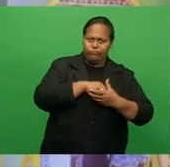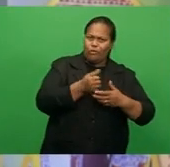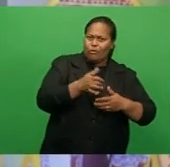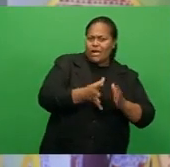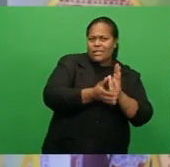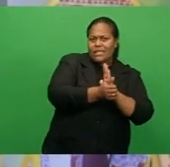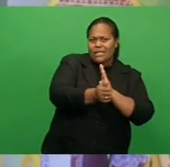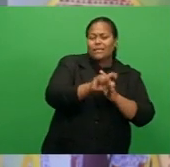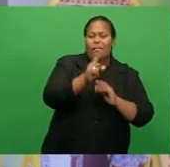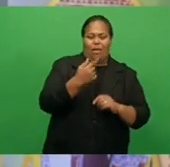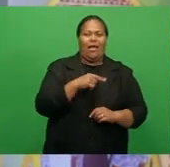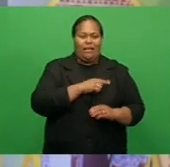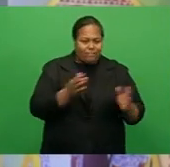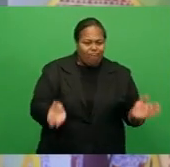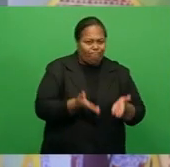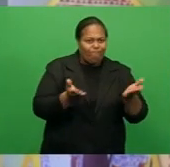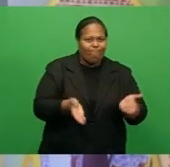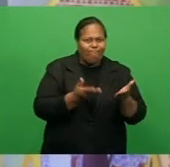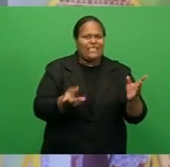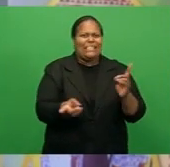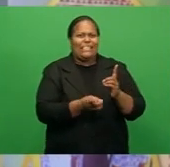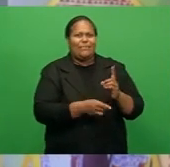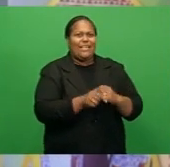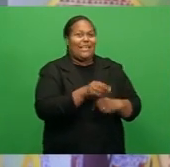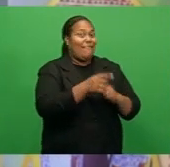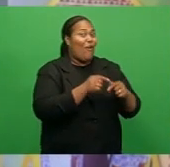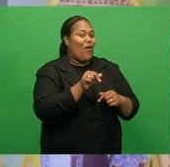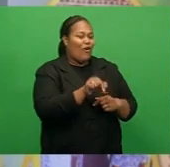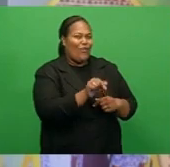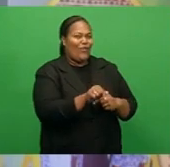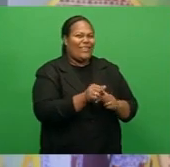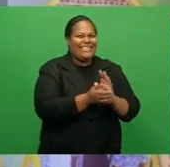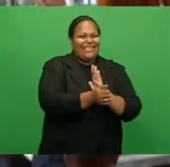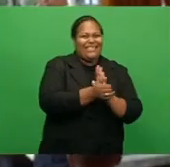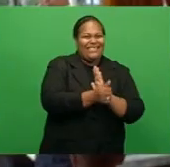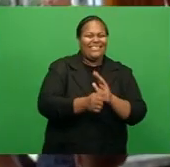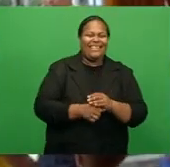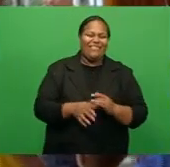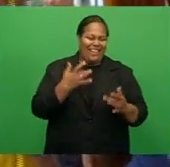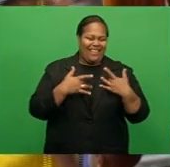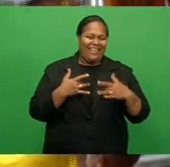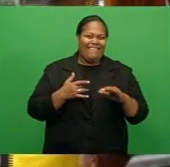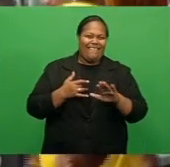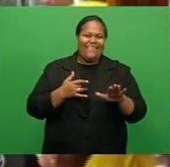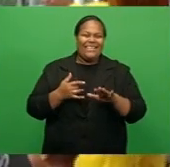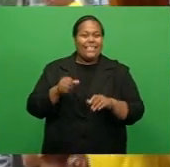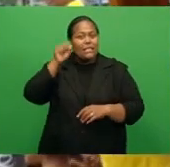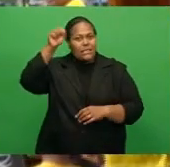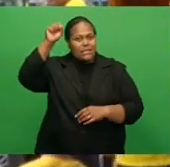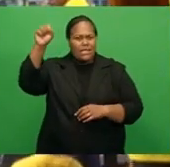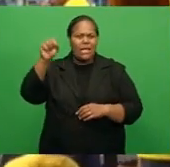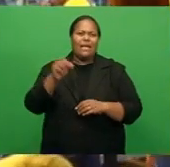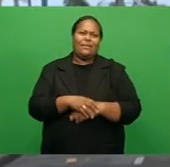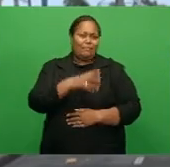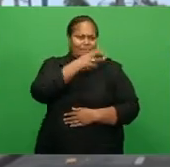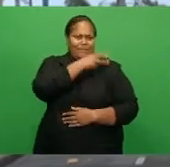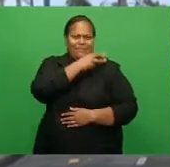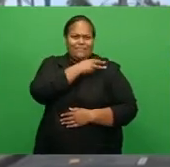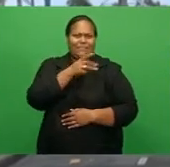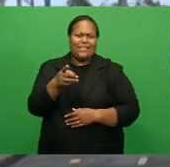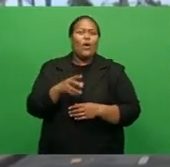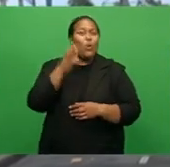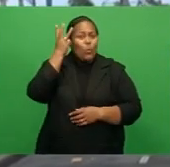we did, we brush up the discipline aspect of their lives. Senior Superintendent Salote Panapasa says more inmates